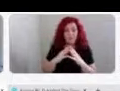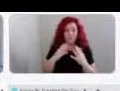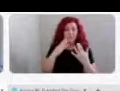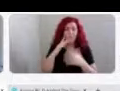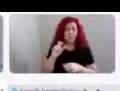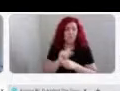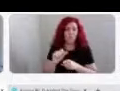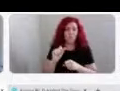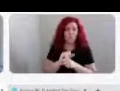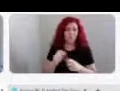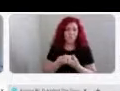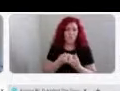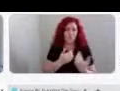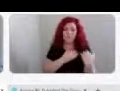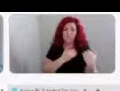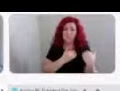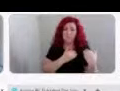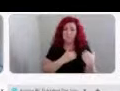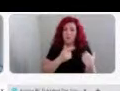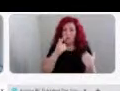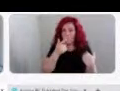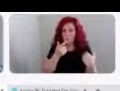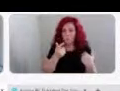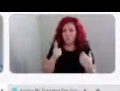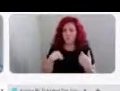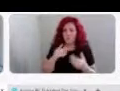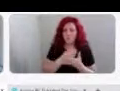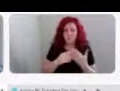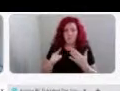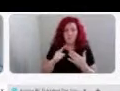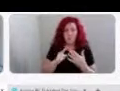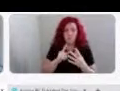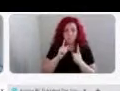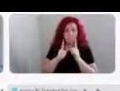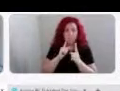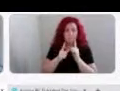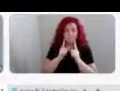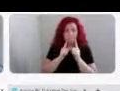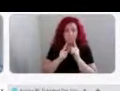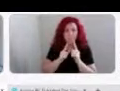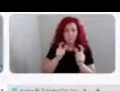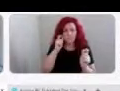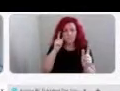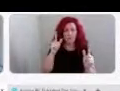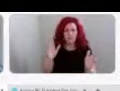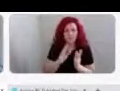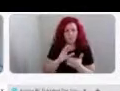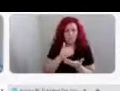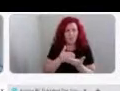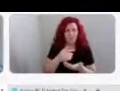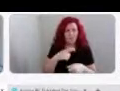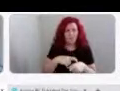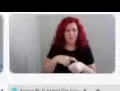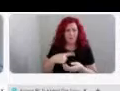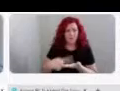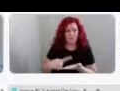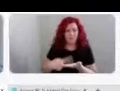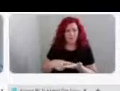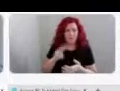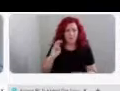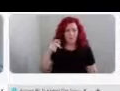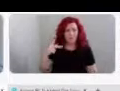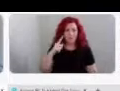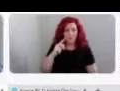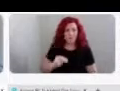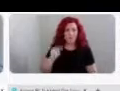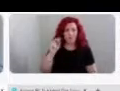difficult task i have watched some of your deliberations and have been surprised by the small amount of time you have spent discussing the maps in northern arizona